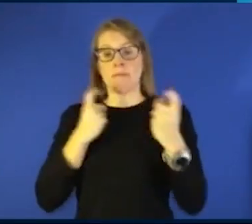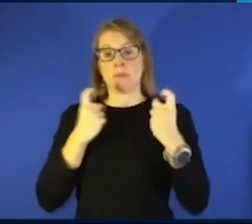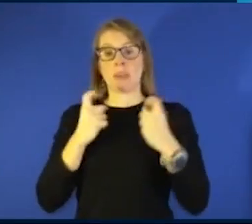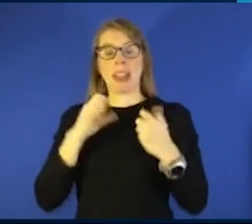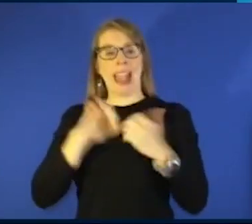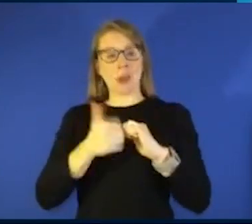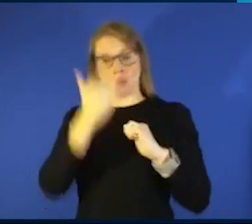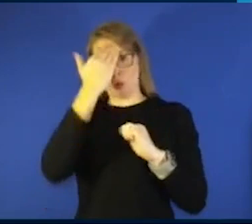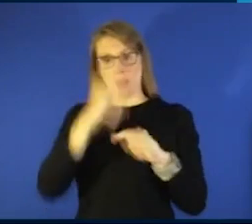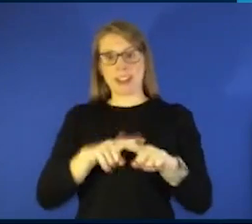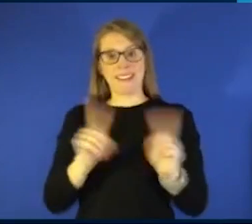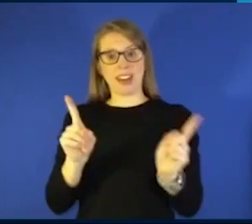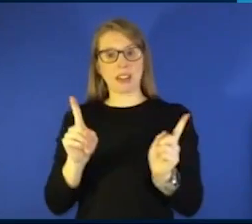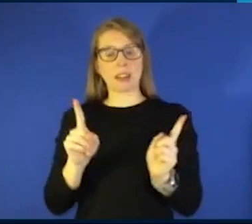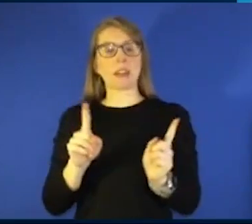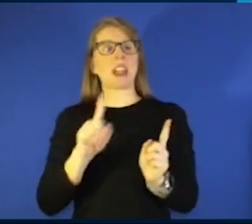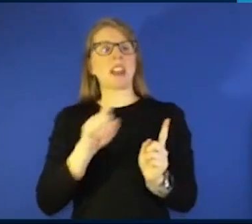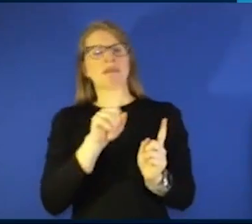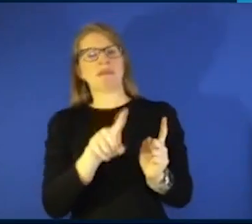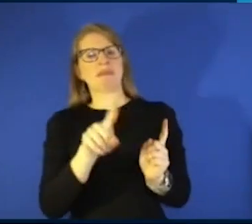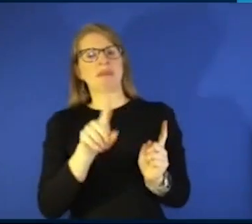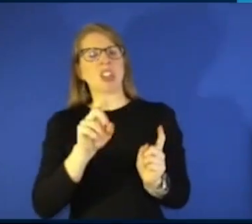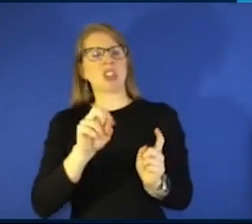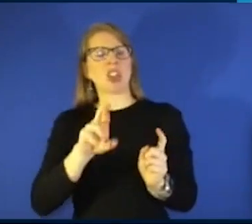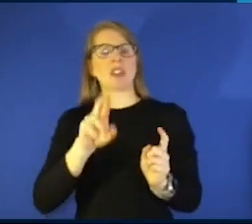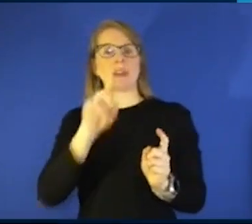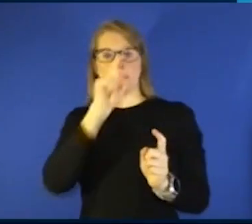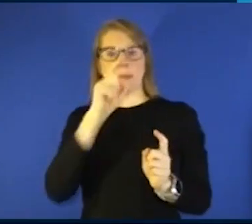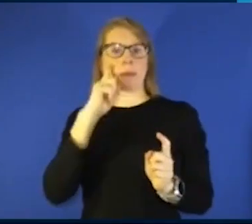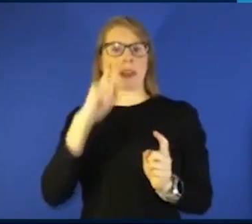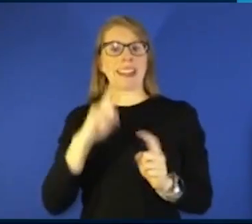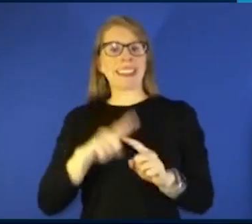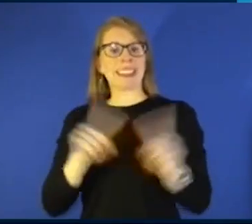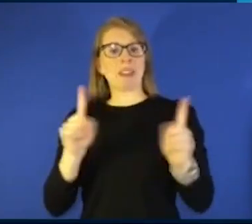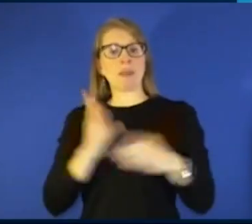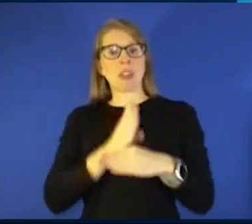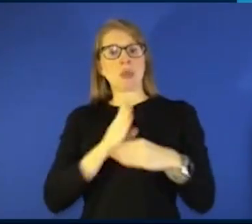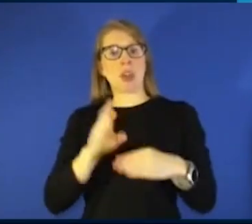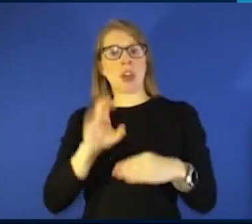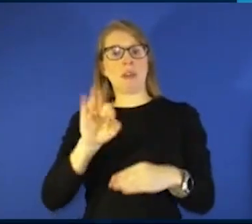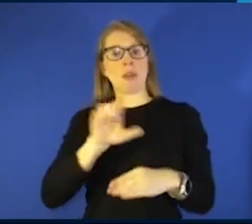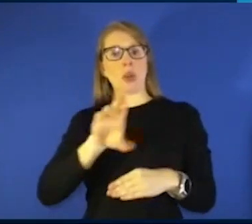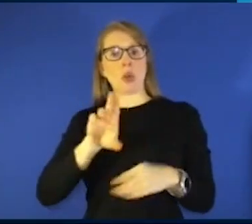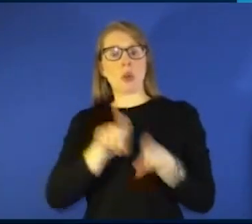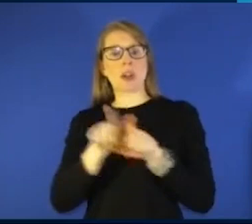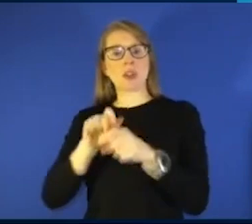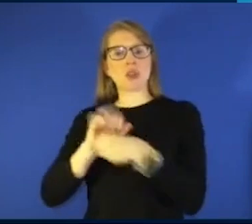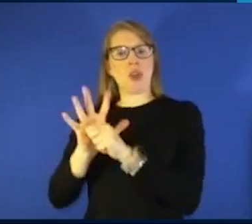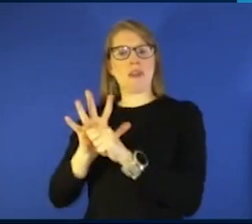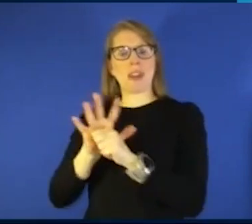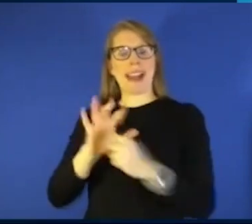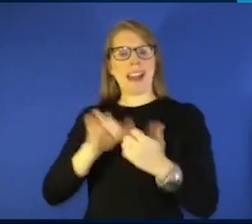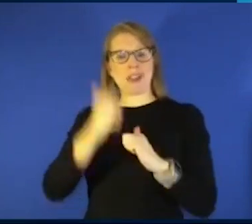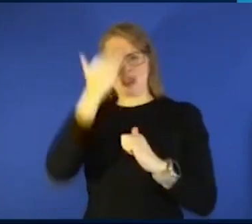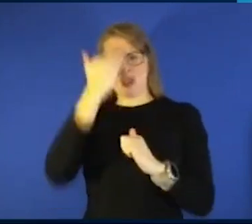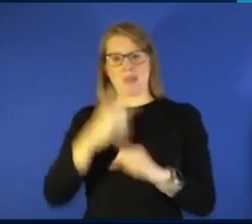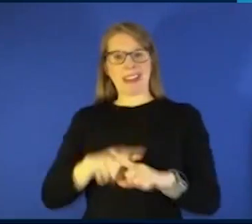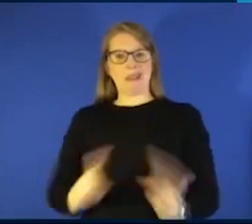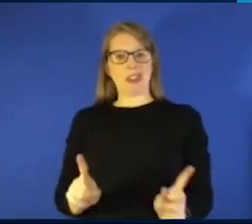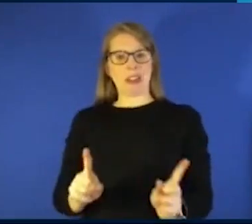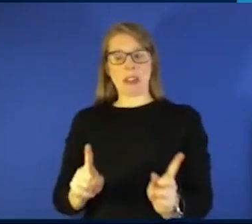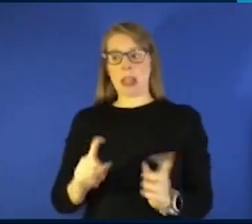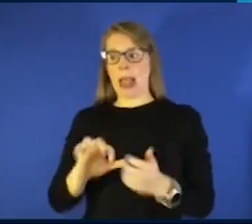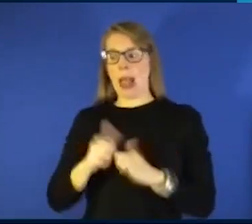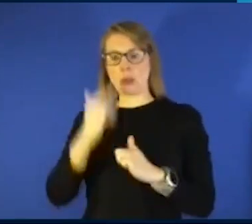I'll go to Dr. Hawkinson for this, how do you know the difference between the flu and COVID? At what point do you make sure you go get tested, go to the